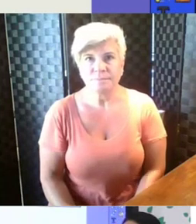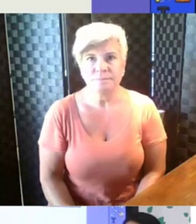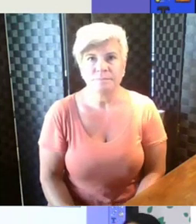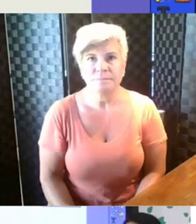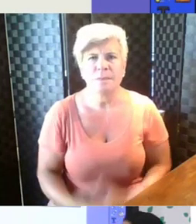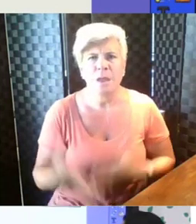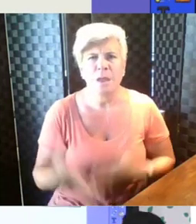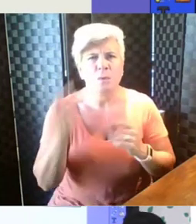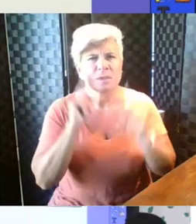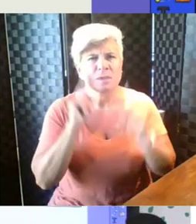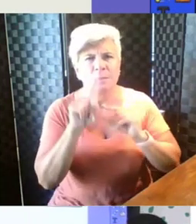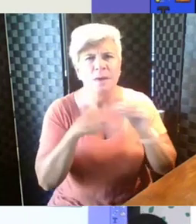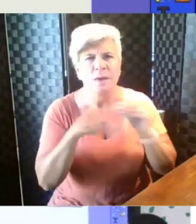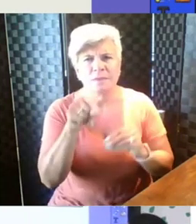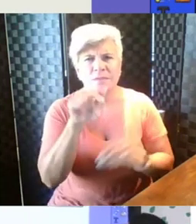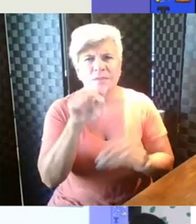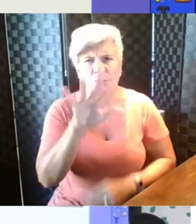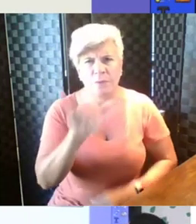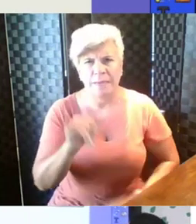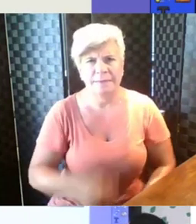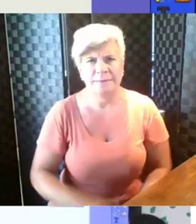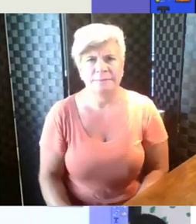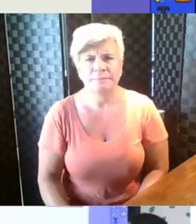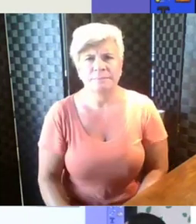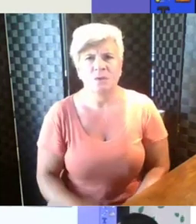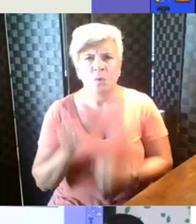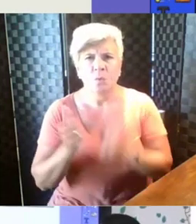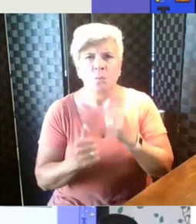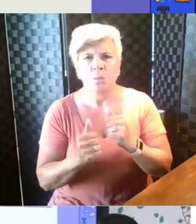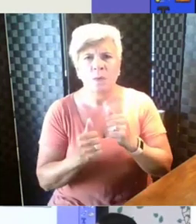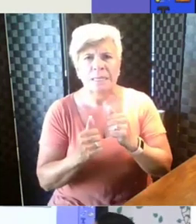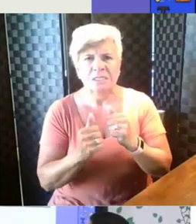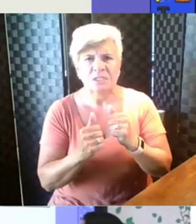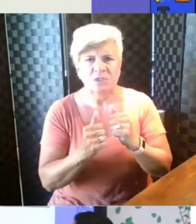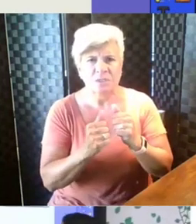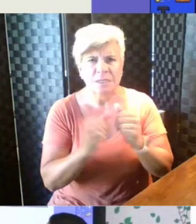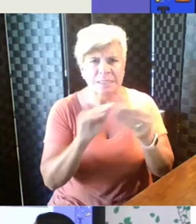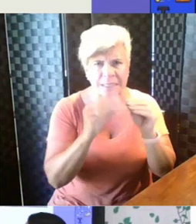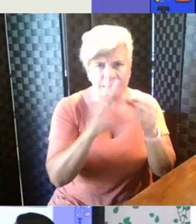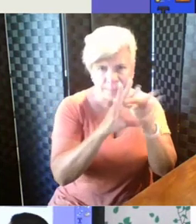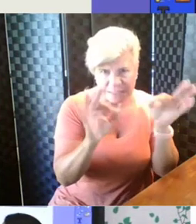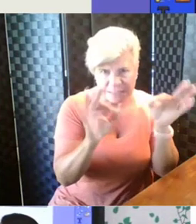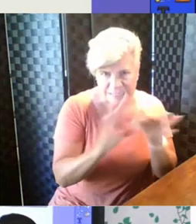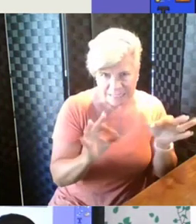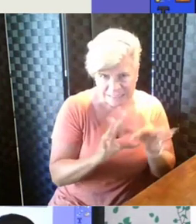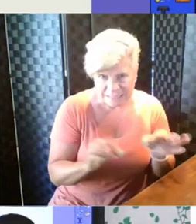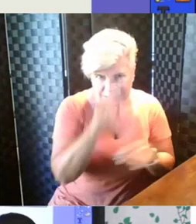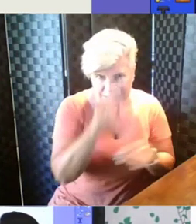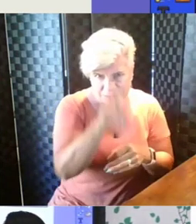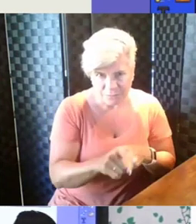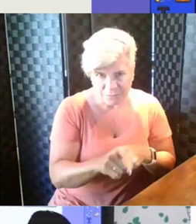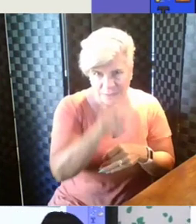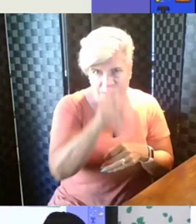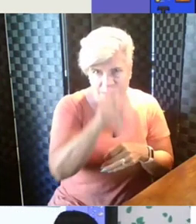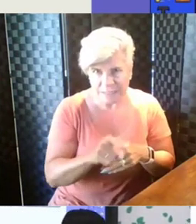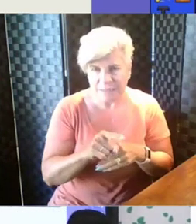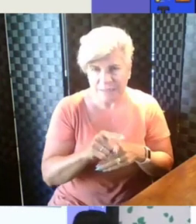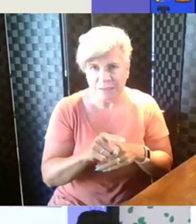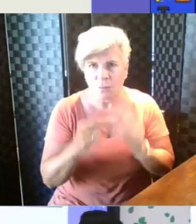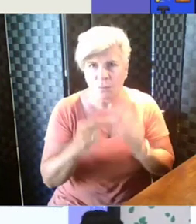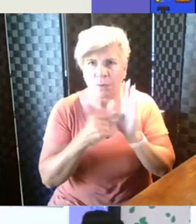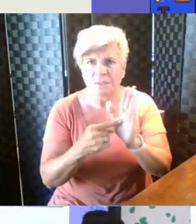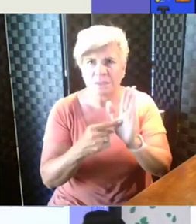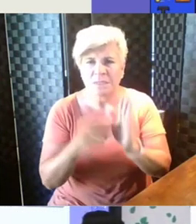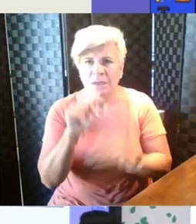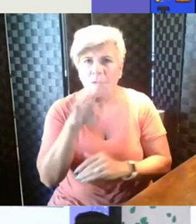I want you to think about this array. Which equation or equations, that's what that means,